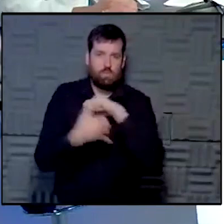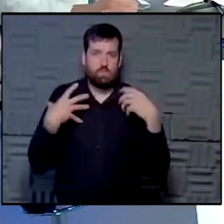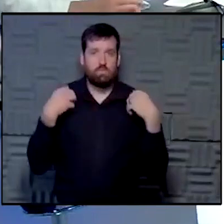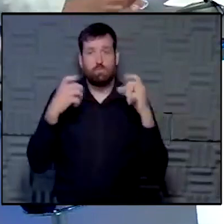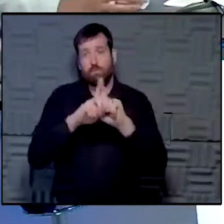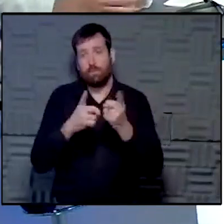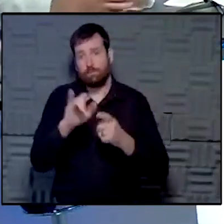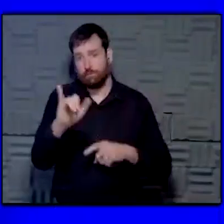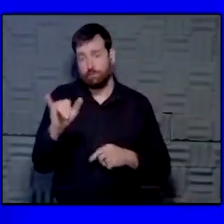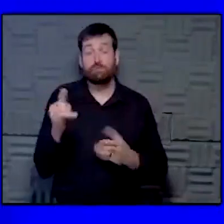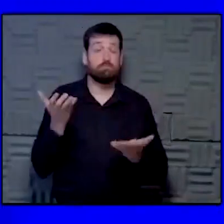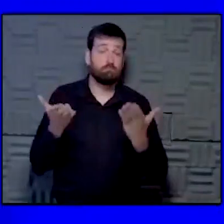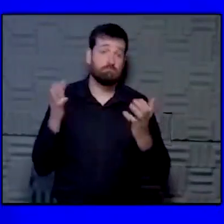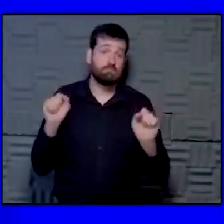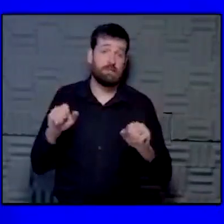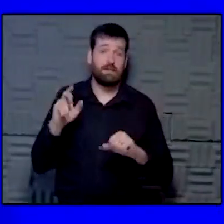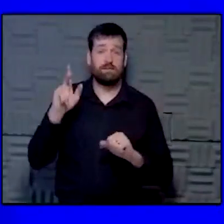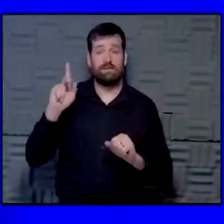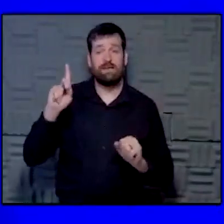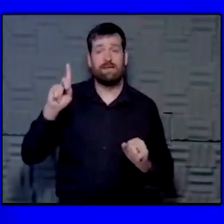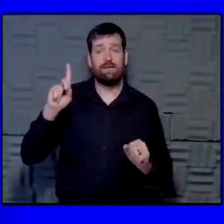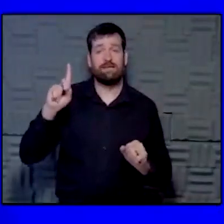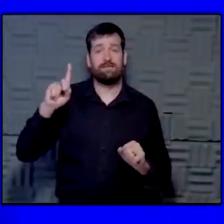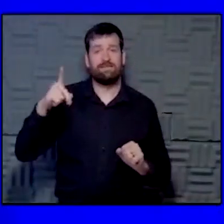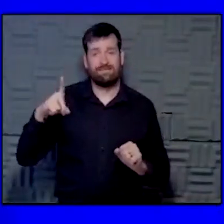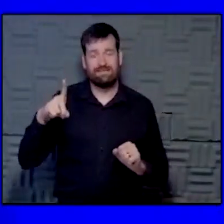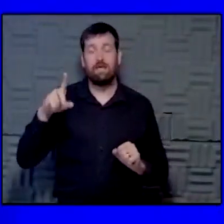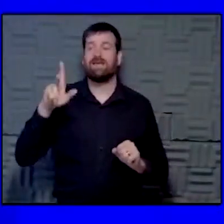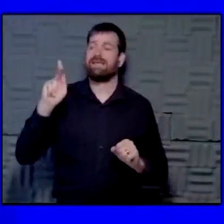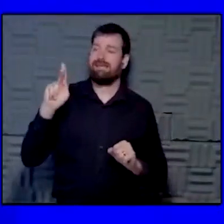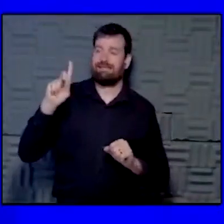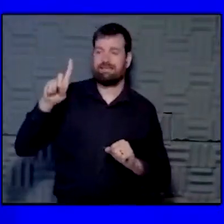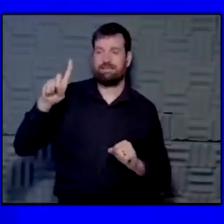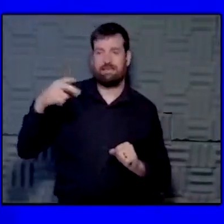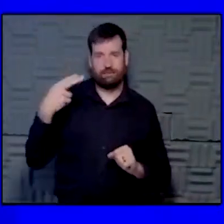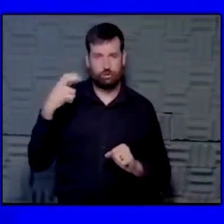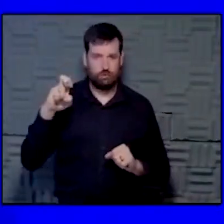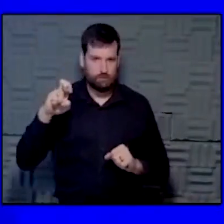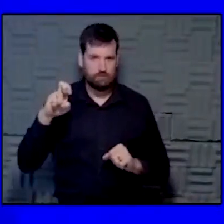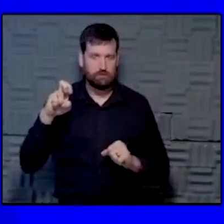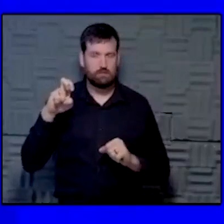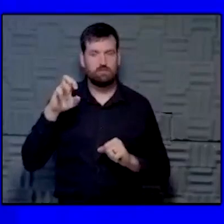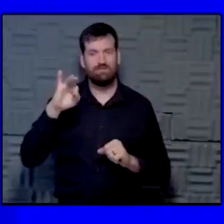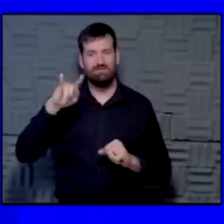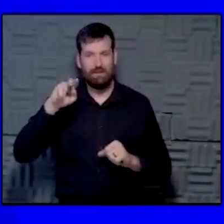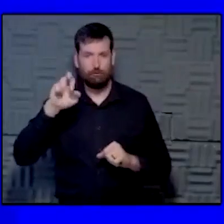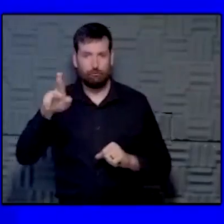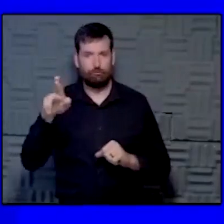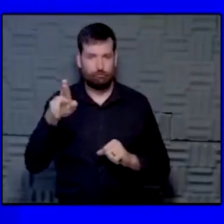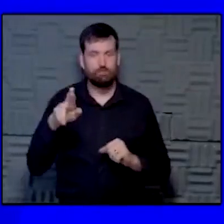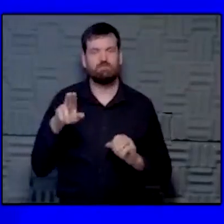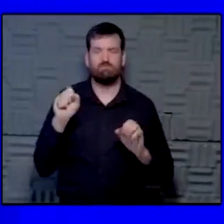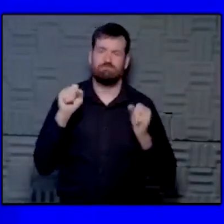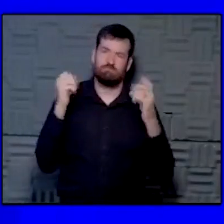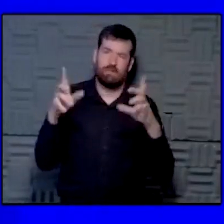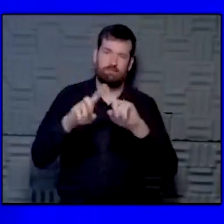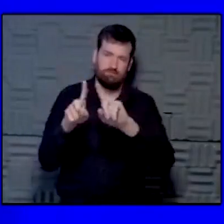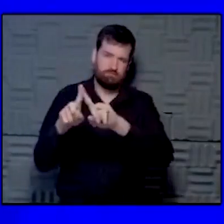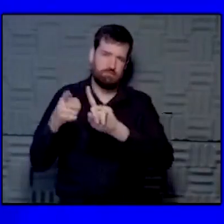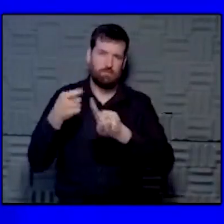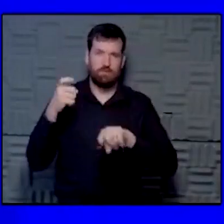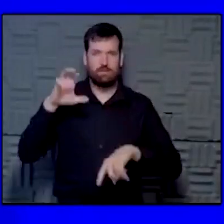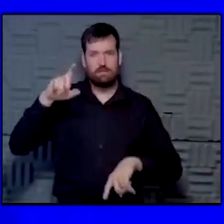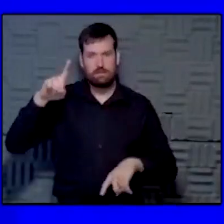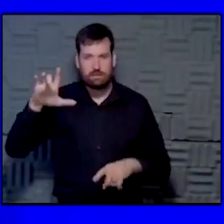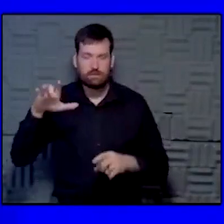as well. And I'm sure you could go to the KDHE Vaccine Finder. There's a lot of vaccine finder websites now from the CDC and with the